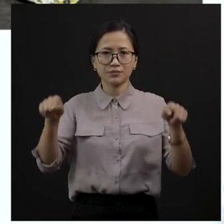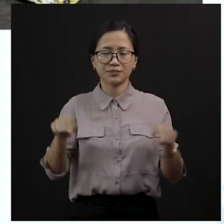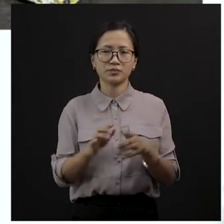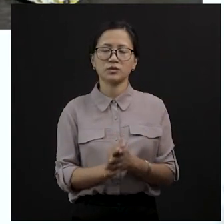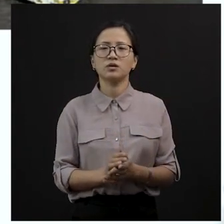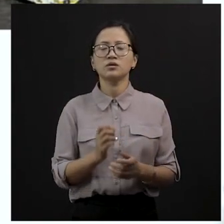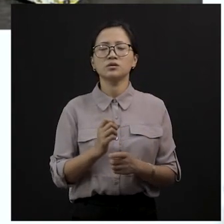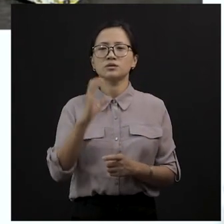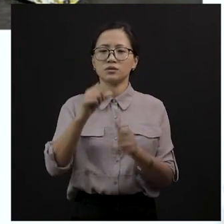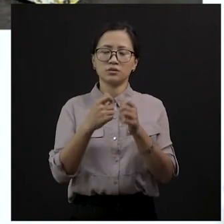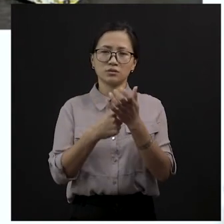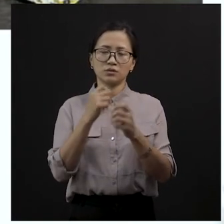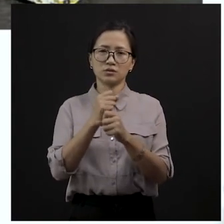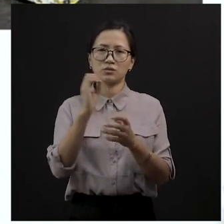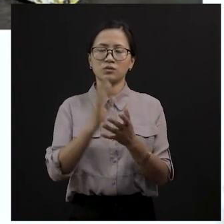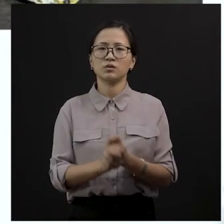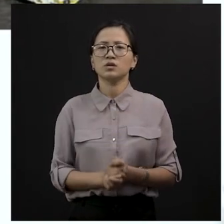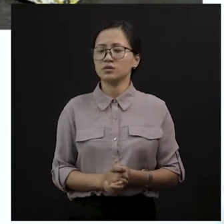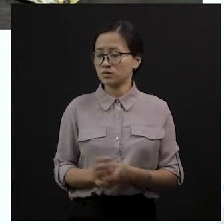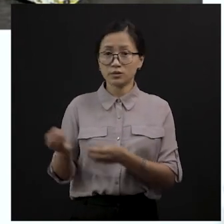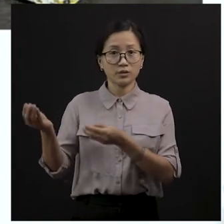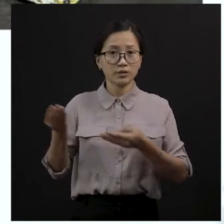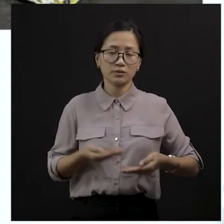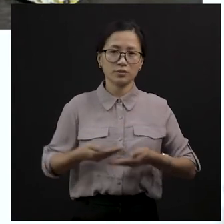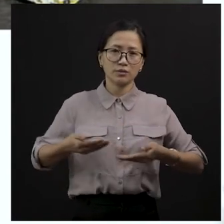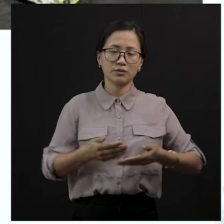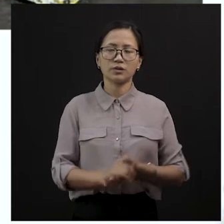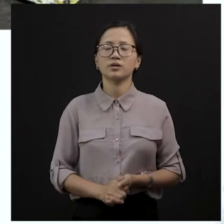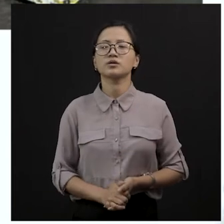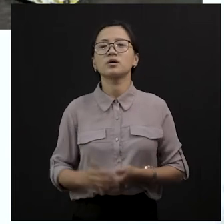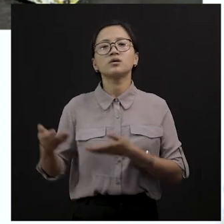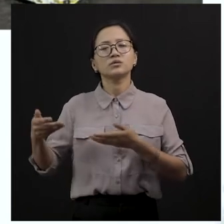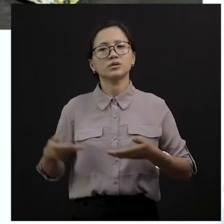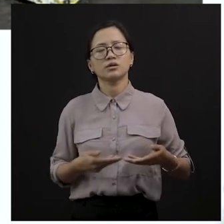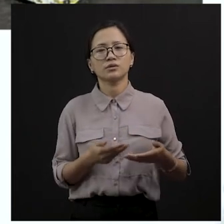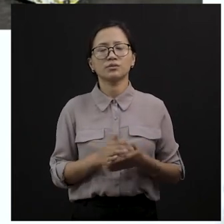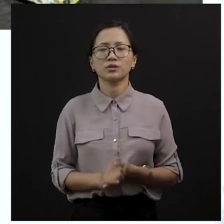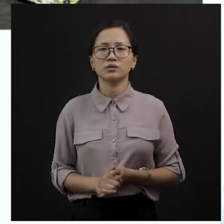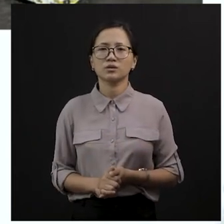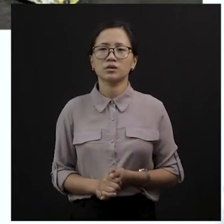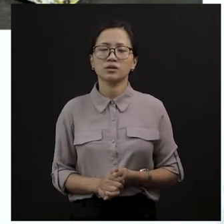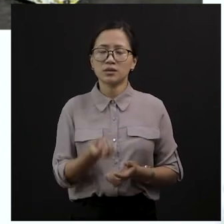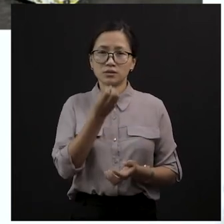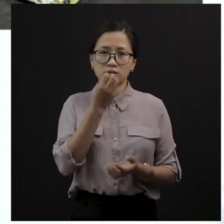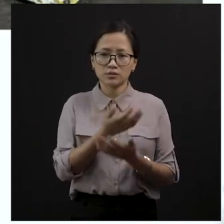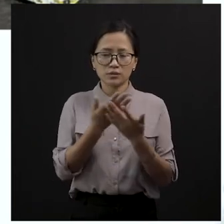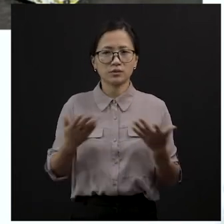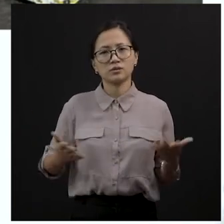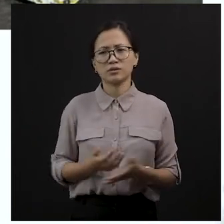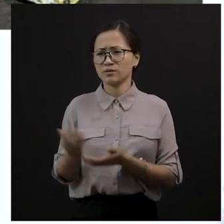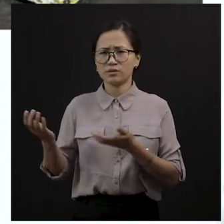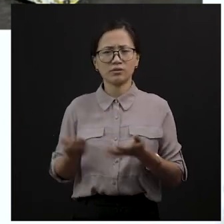Cargo are those that the goods which we carry, right? The goods, the edibles and all that people will be